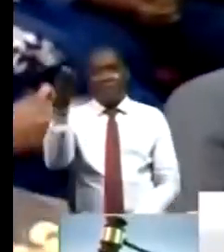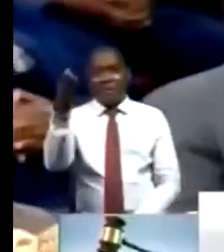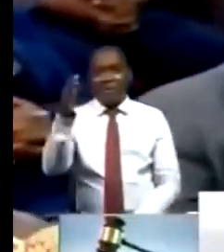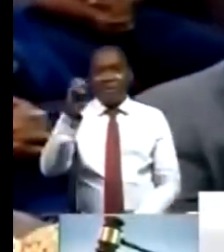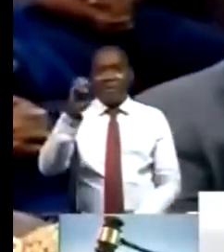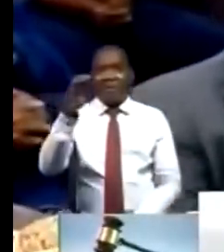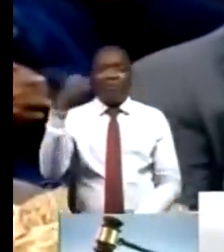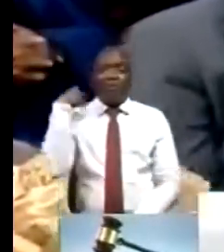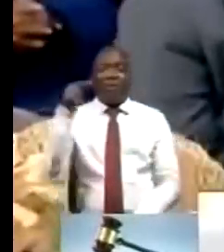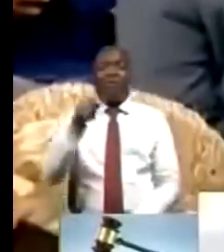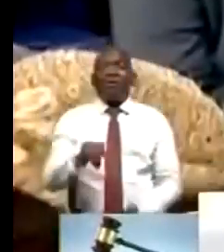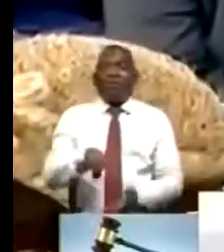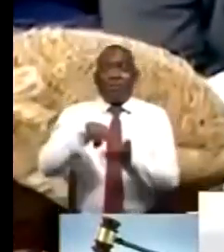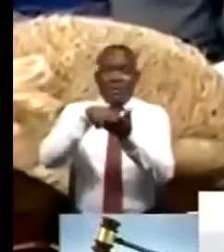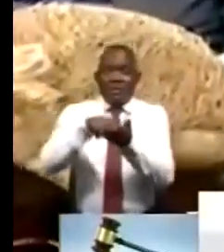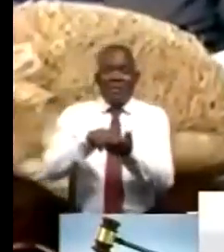chairperson, representing the first